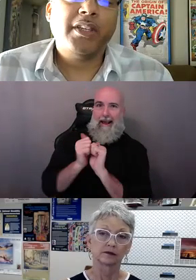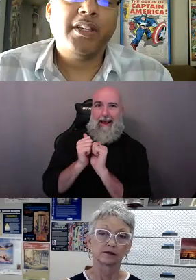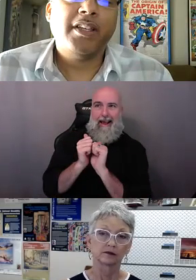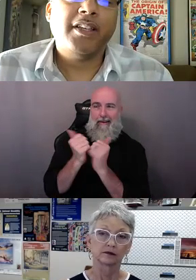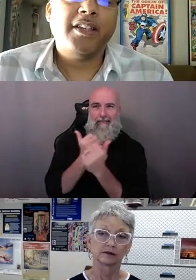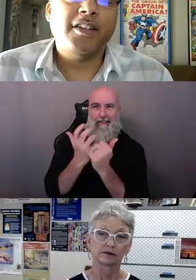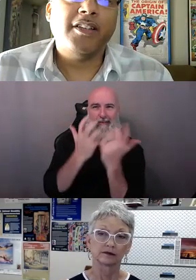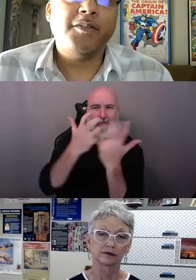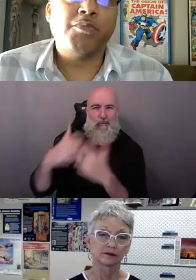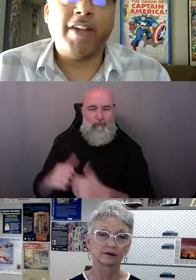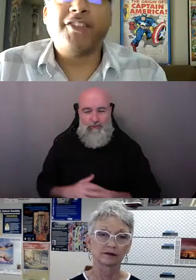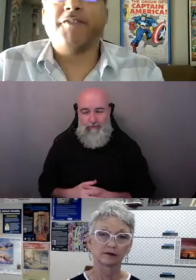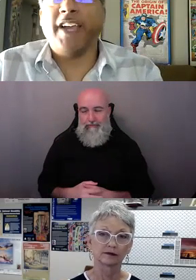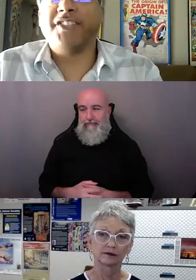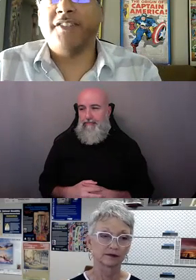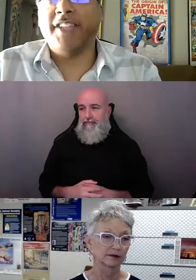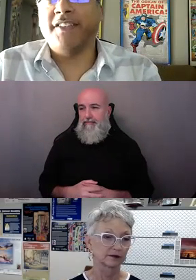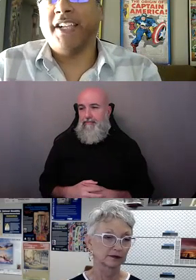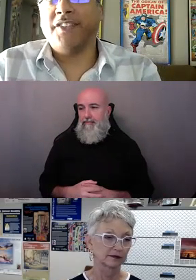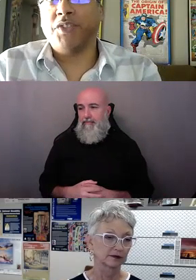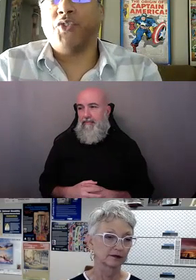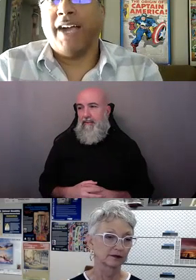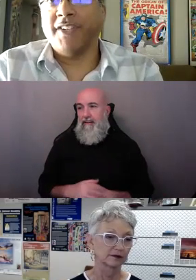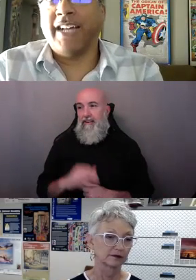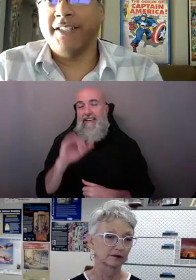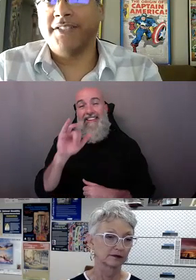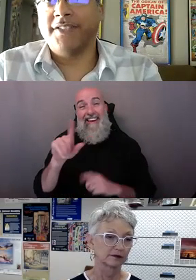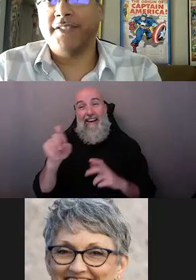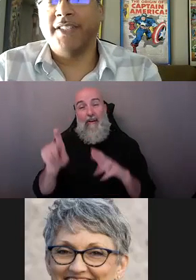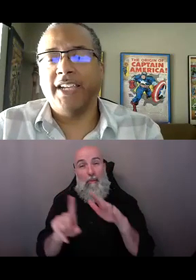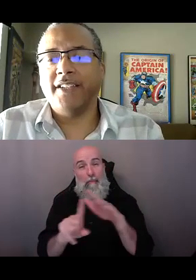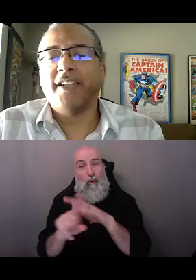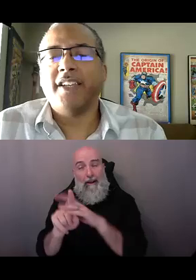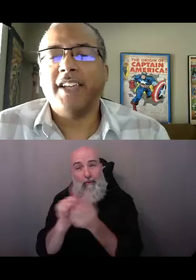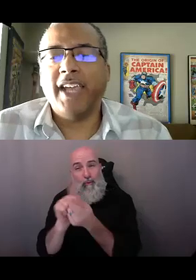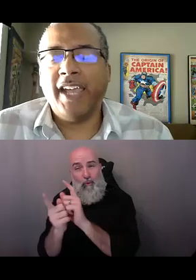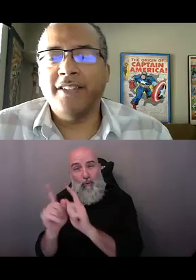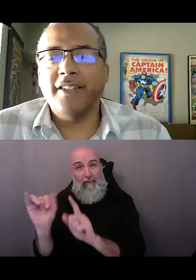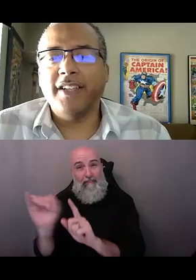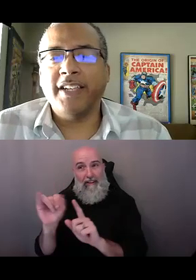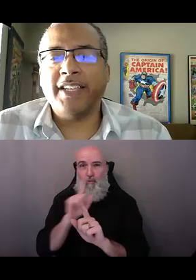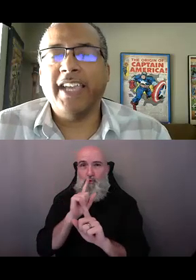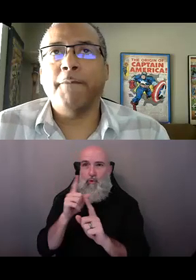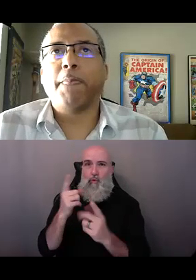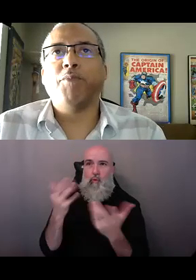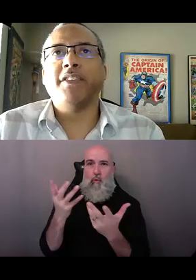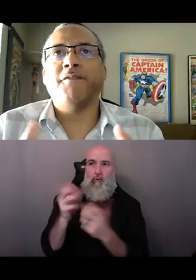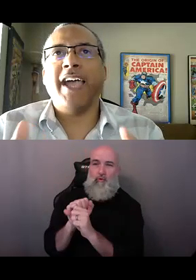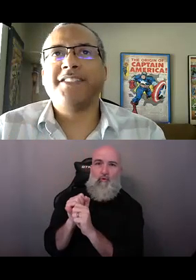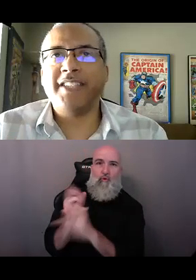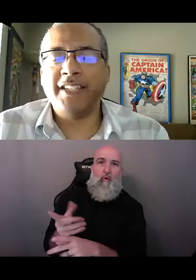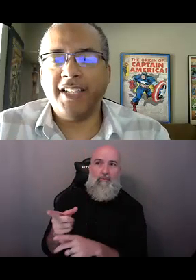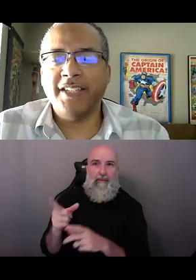The breakthrough infection thing, I think, is what's driving a lot of this today. And again,